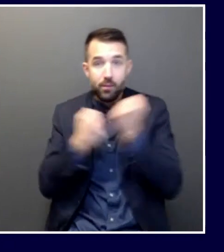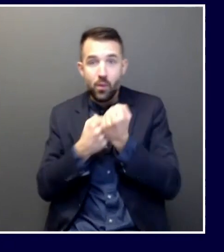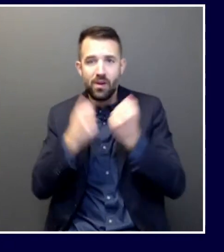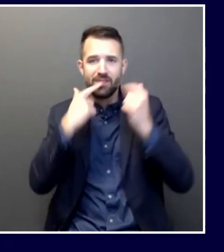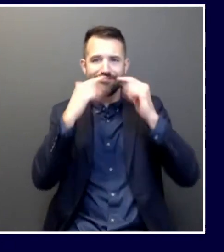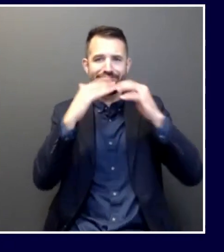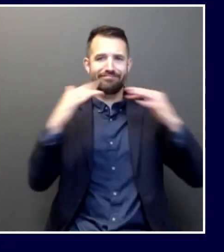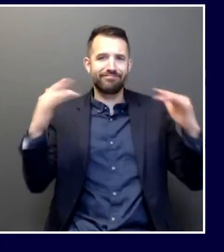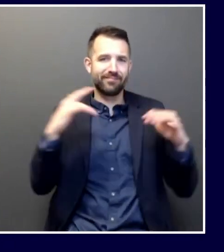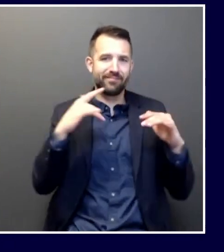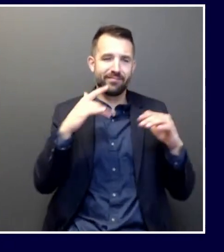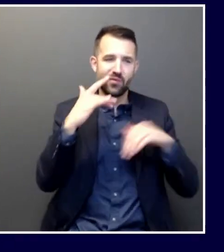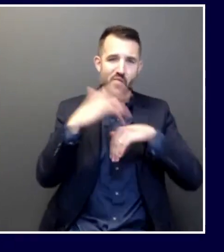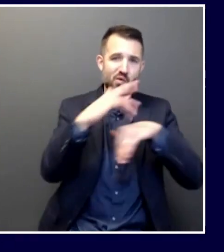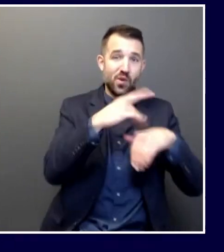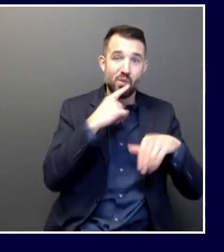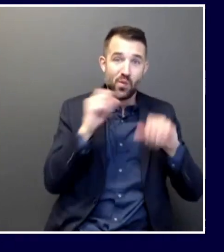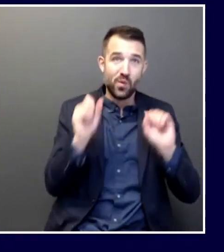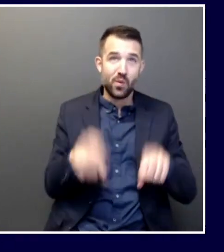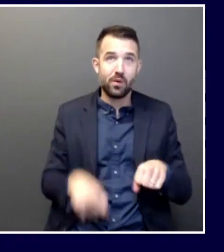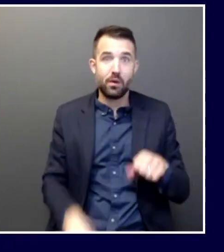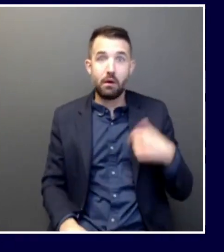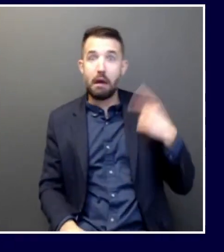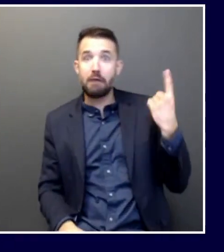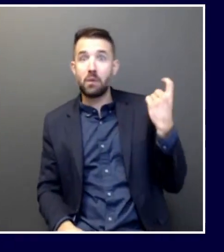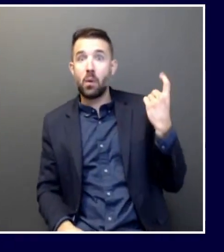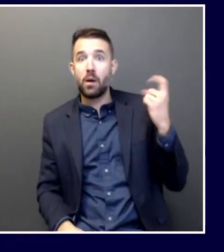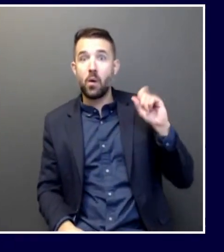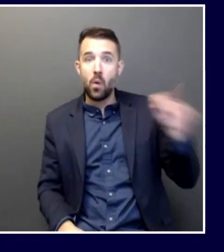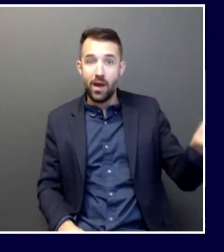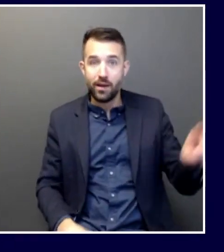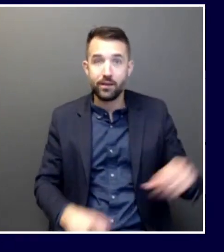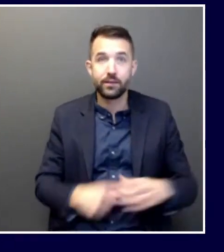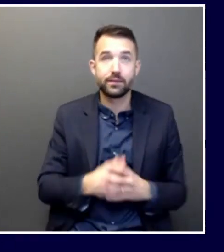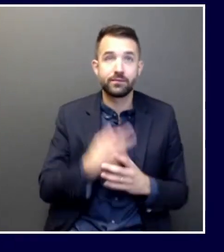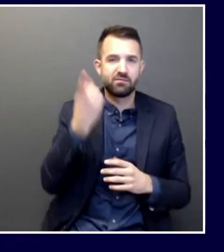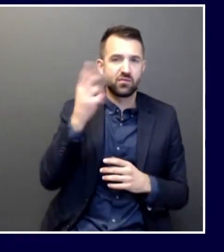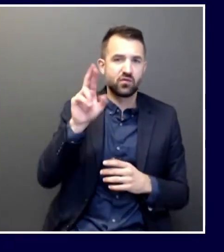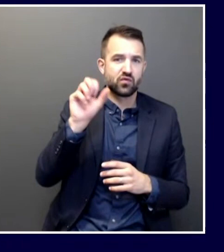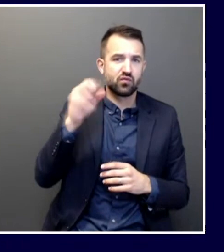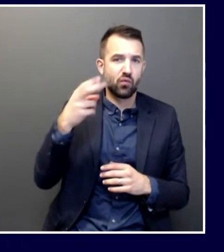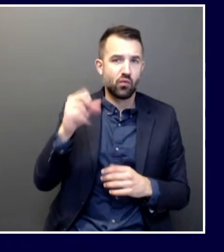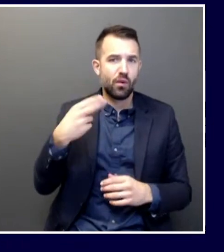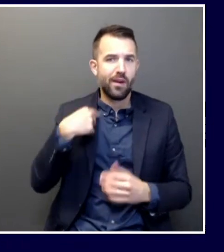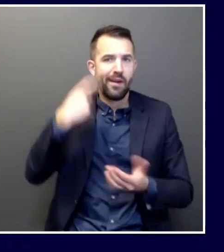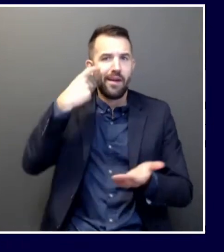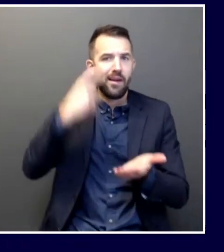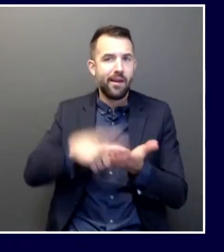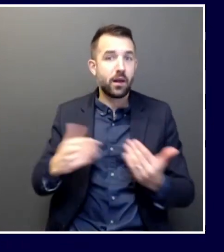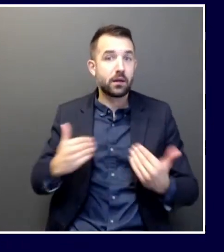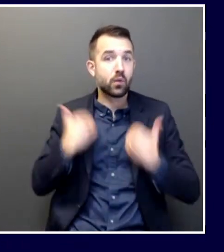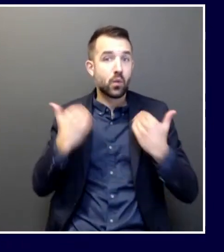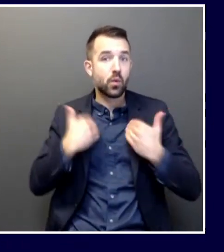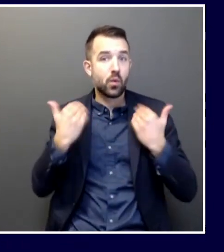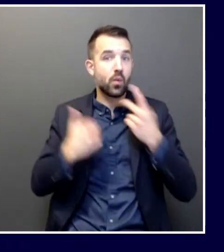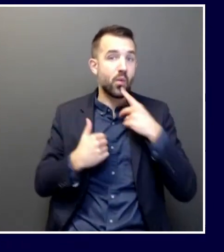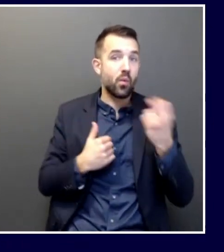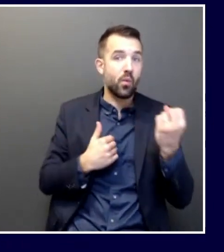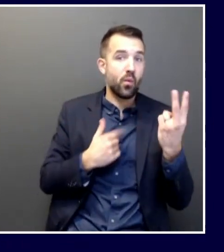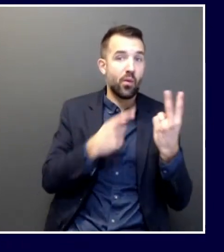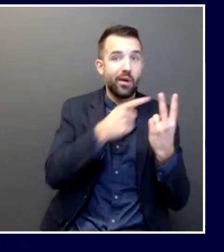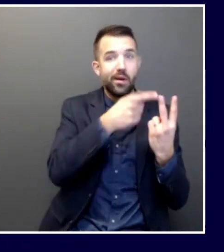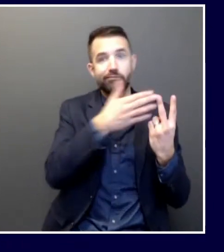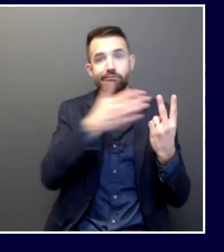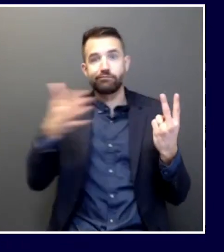You mentioned the groups that are starting to get vaccinated at a higher rate, these younger groups, teens, and then 20s, 30s, and 40s. Do you have any sense of whether you're